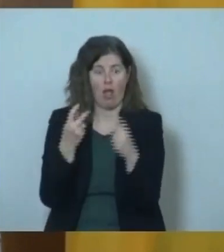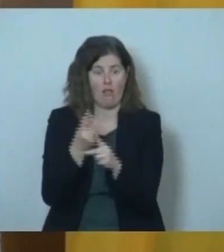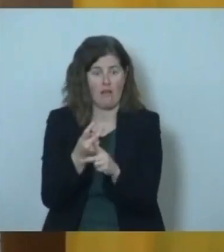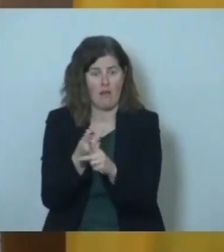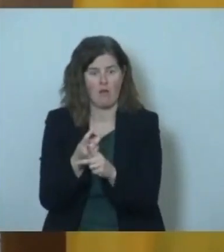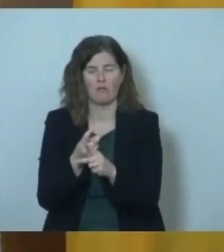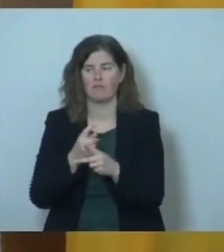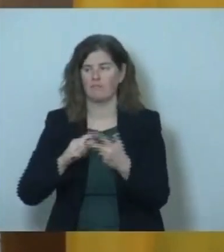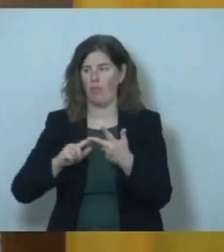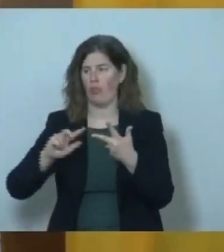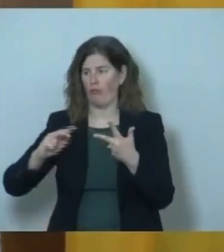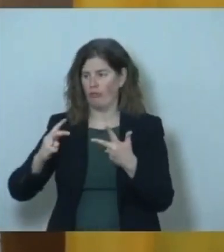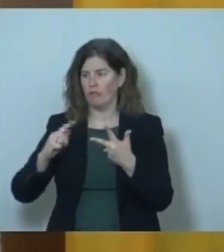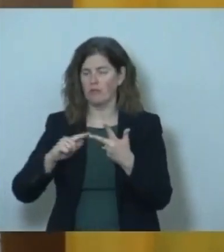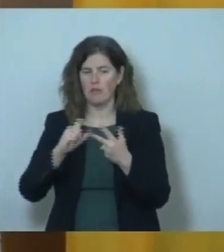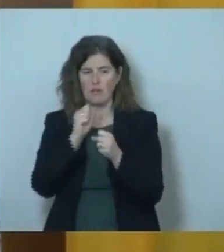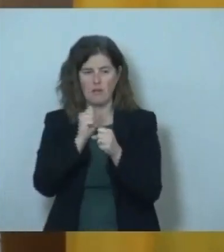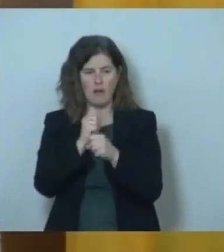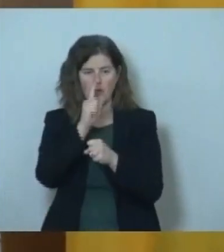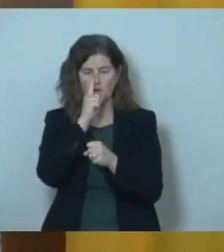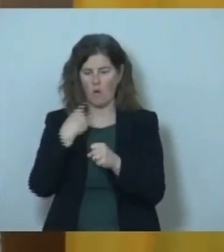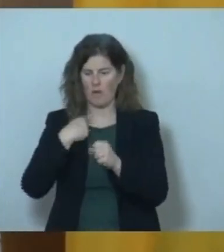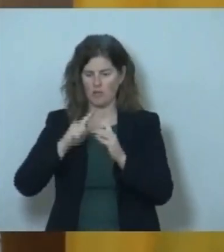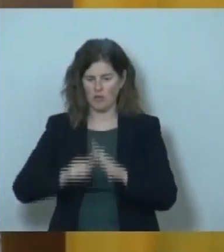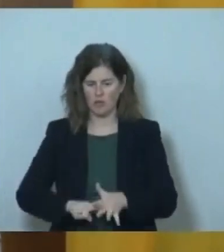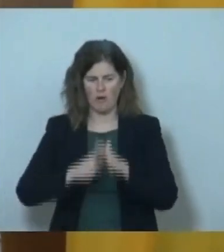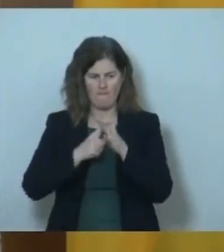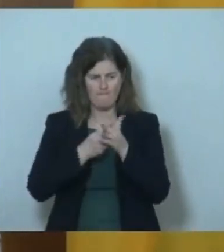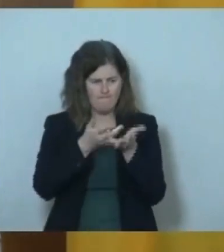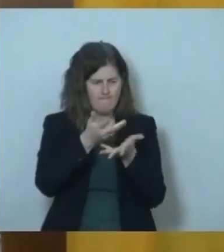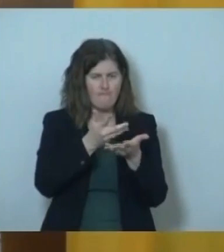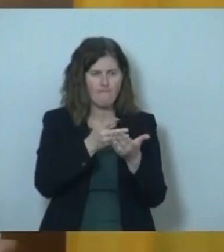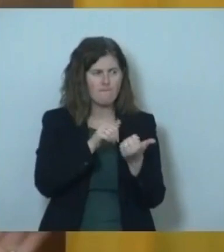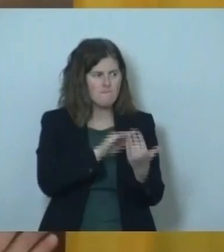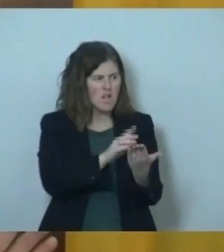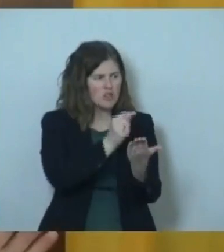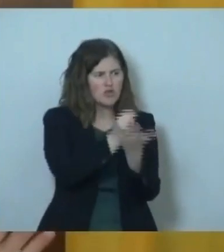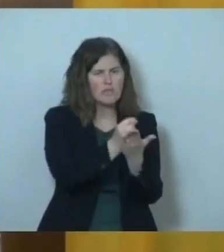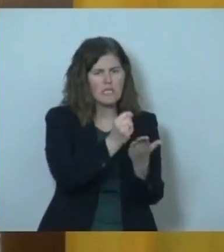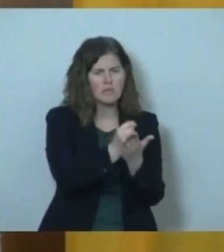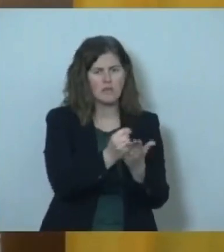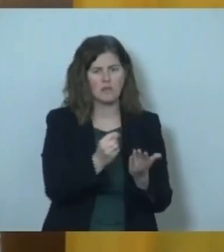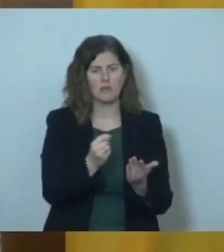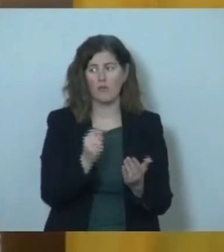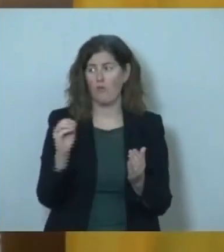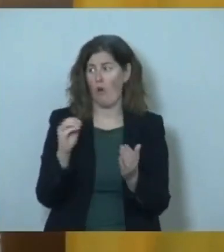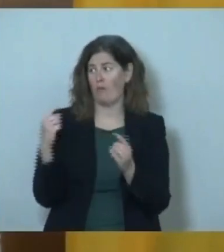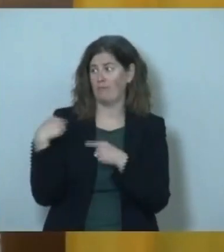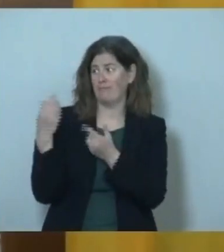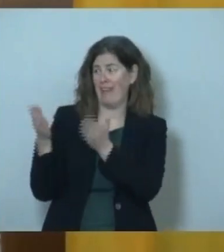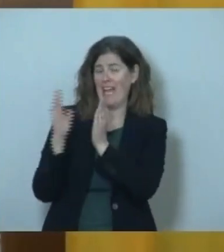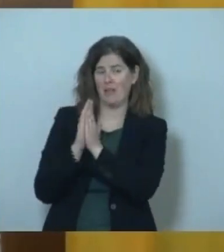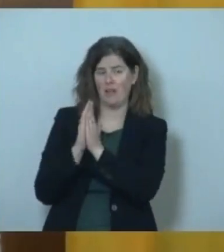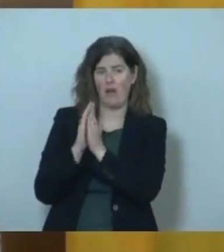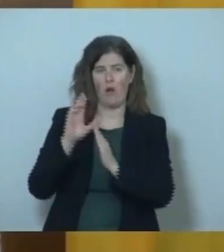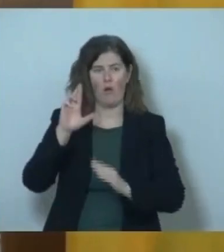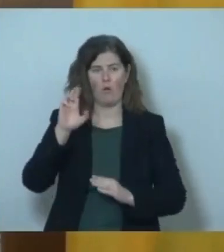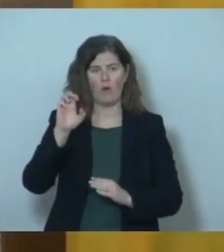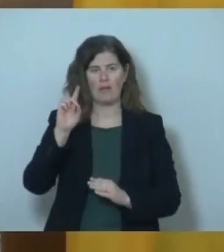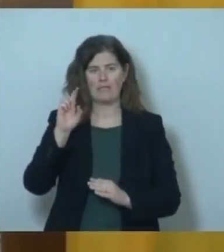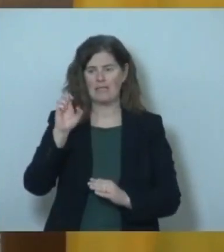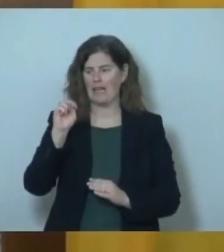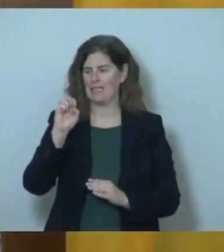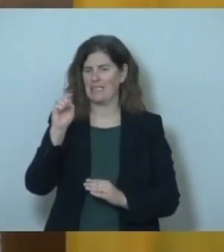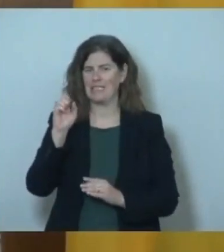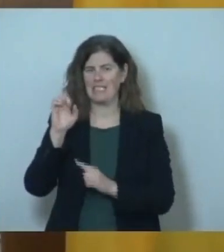3, to make sure that we start working on treatment protocols. And no one's asked me about Remdesivir, and we've